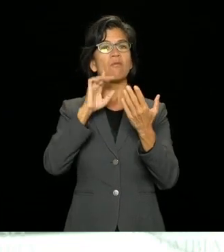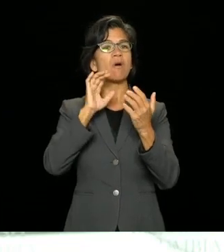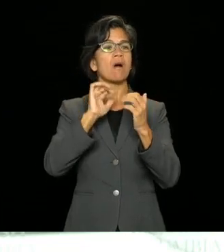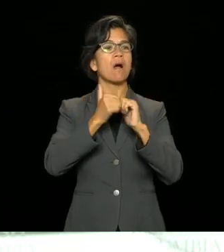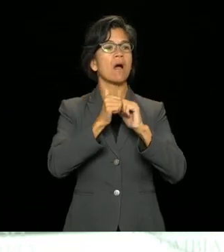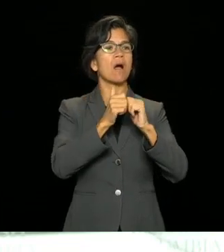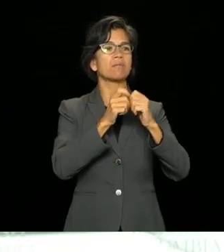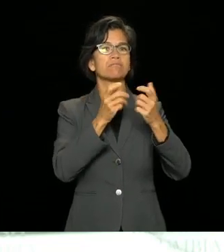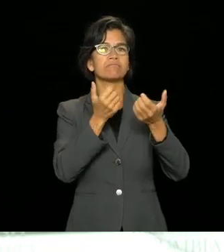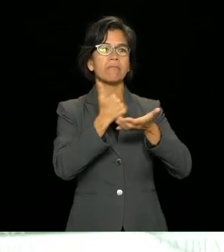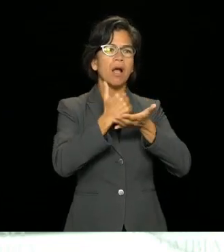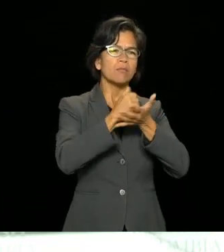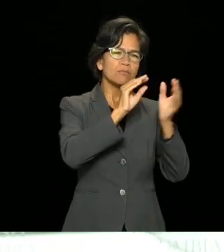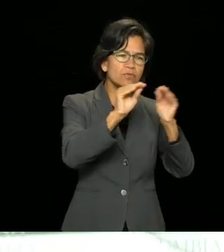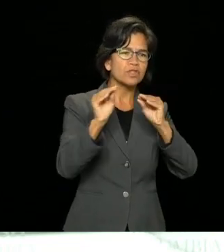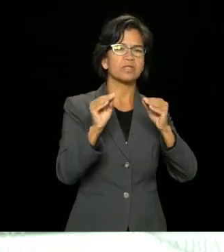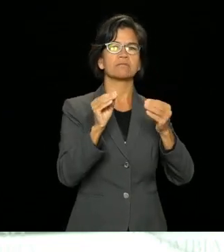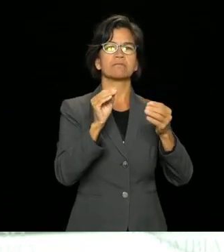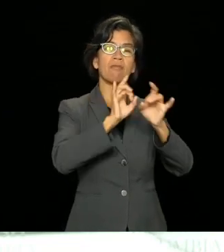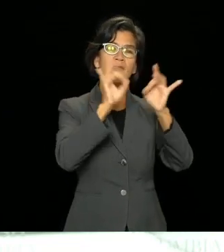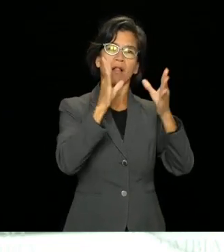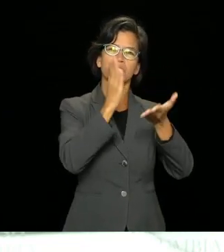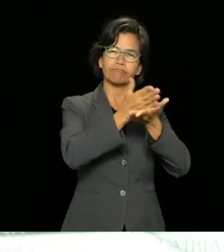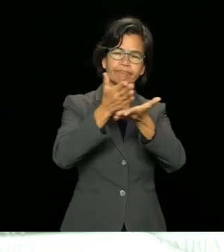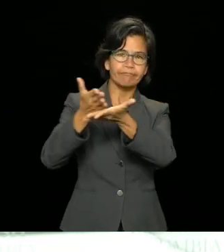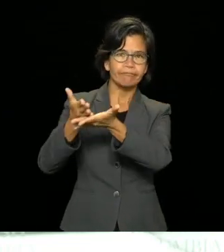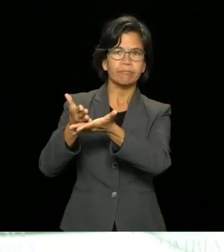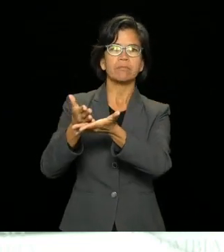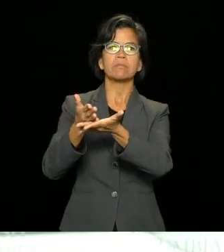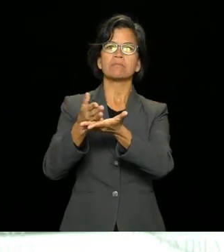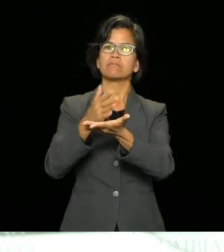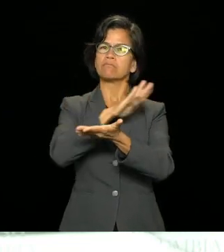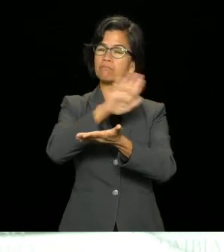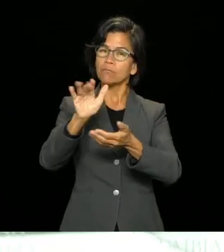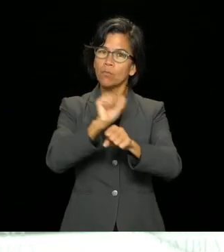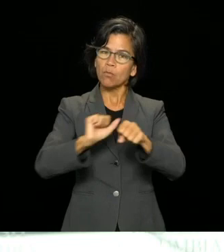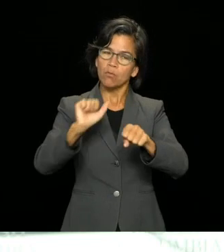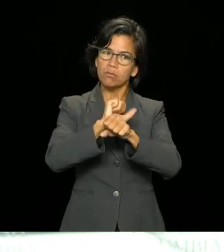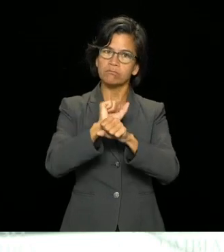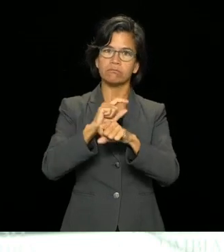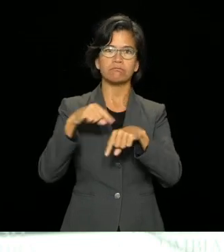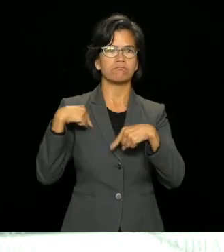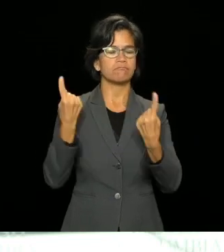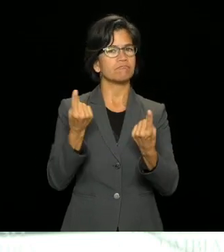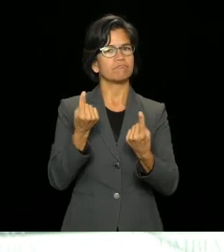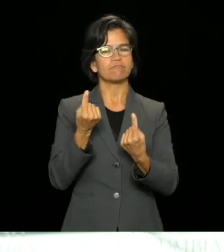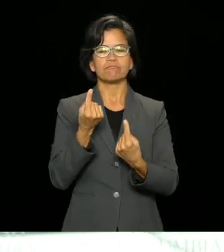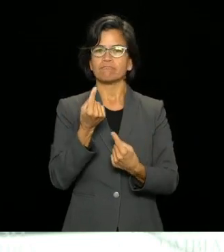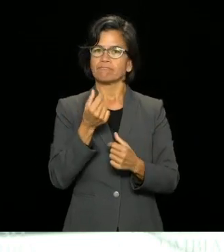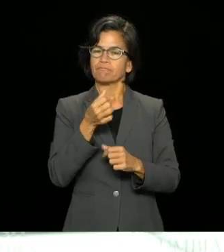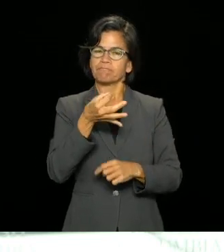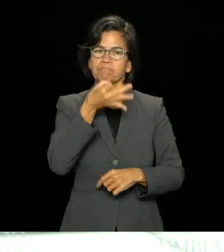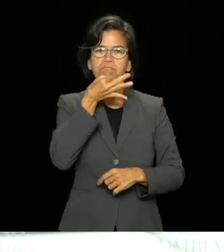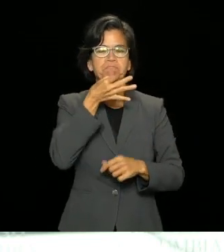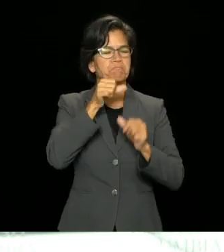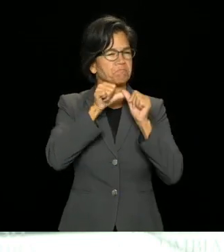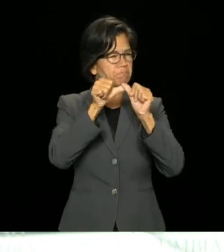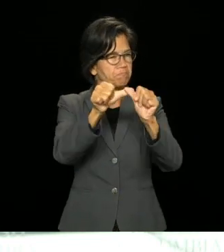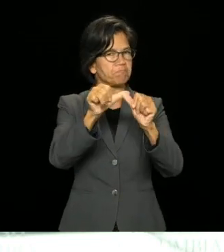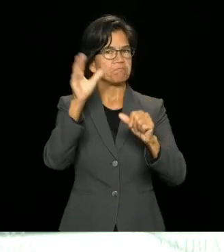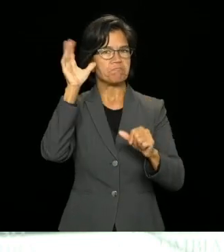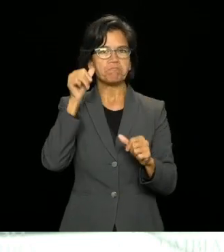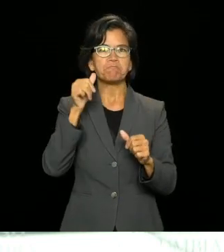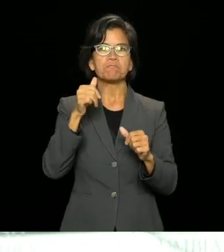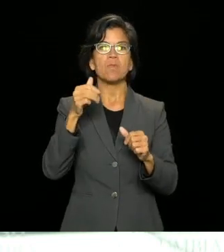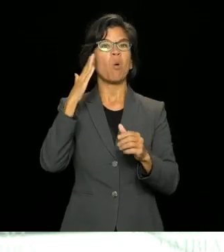unwavering, and I think this announcement today is particularly meaningful because they endured devastating program cuts 18 years